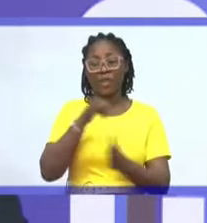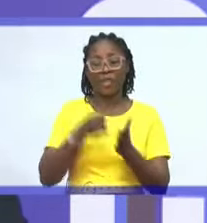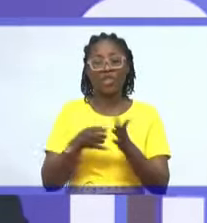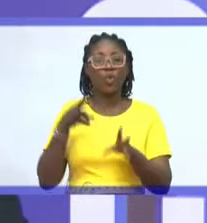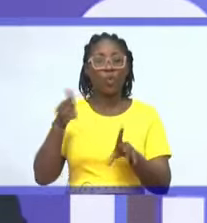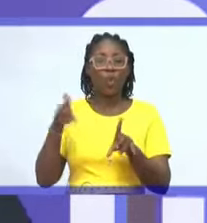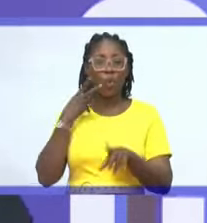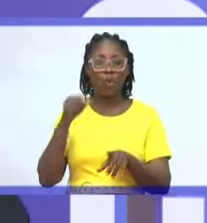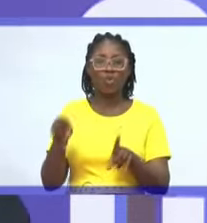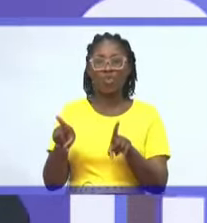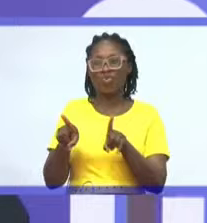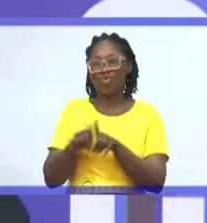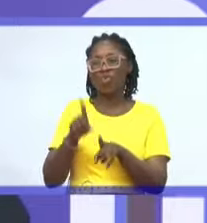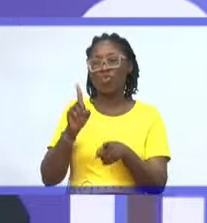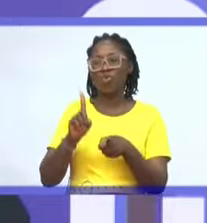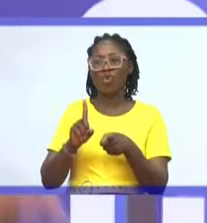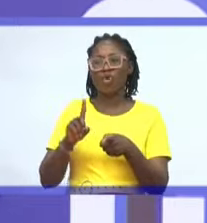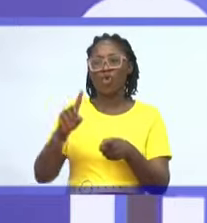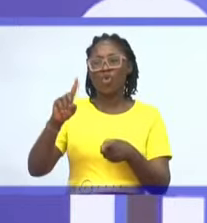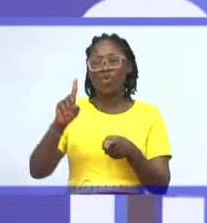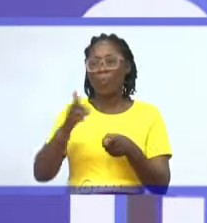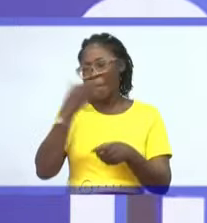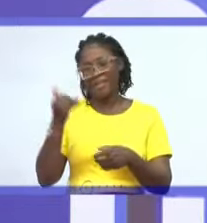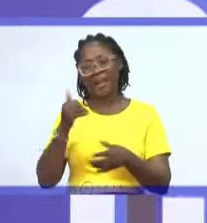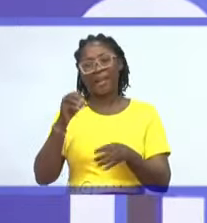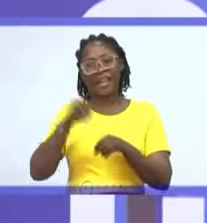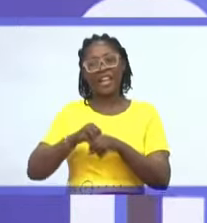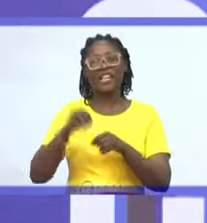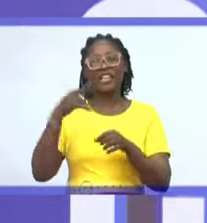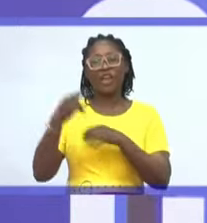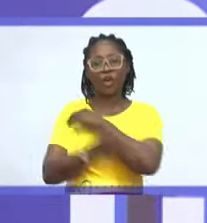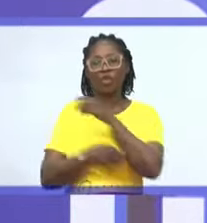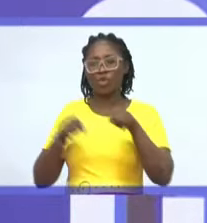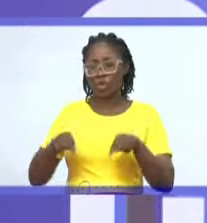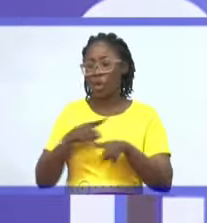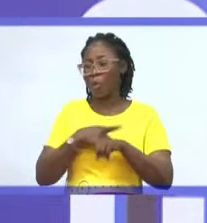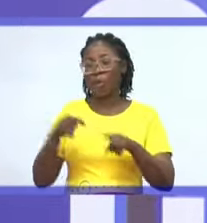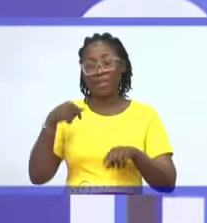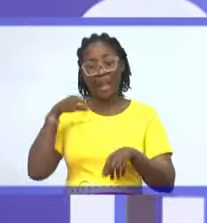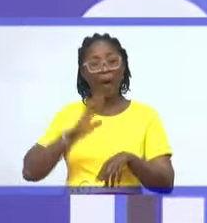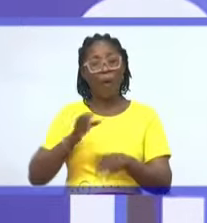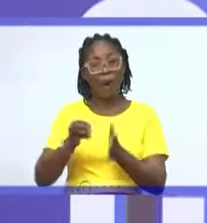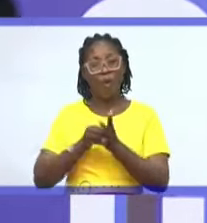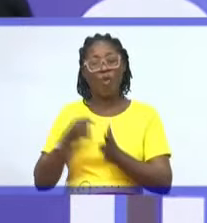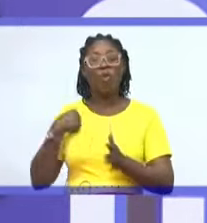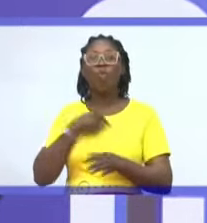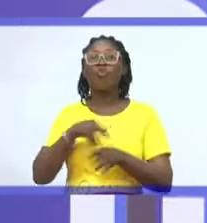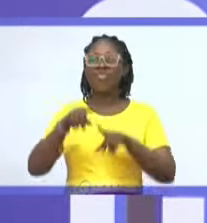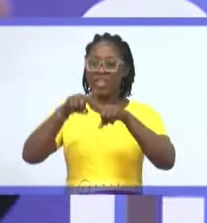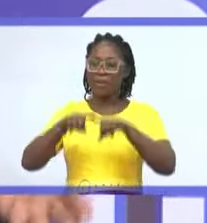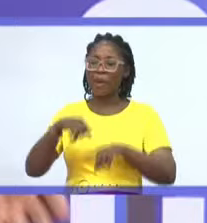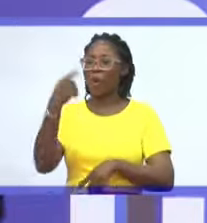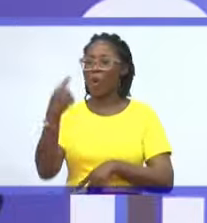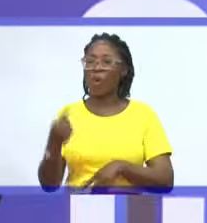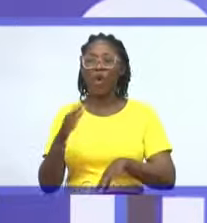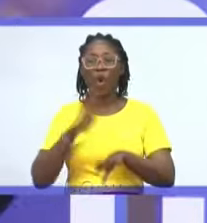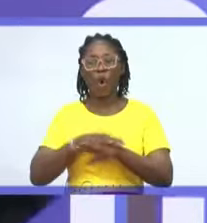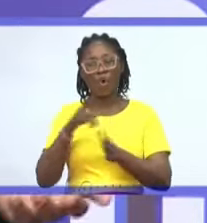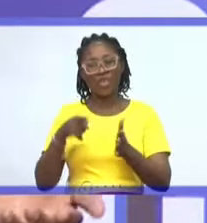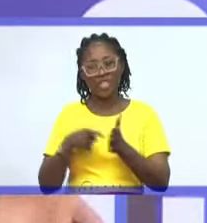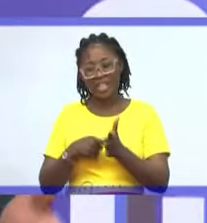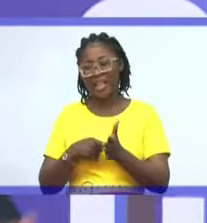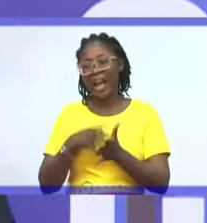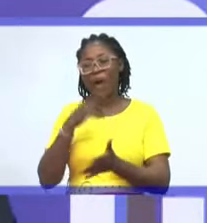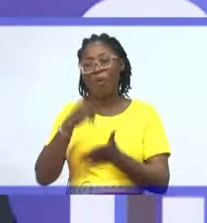It was almost twice what it is today in Angola. But because our own, we have not the oil to sell, what we sold was stolen